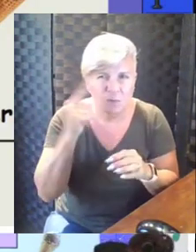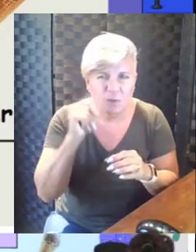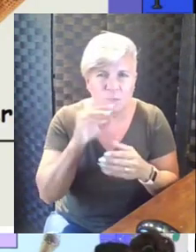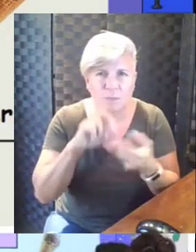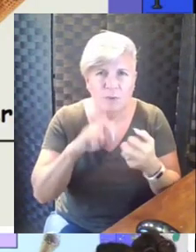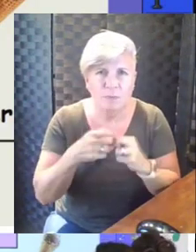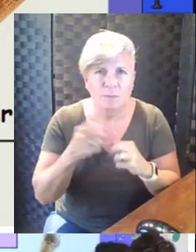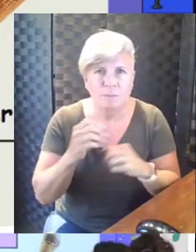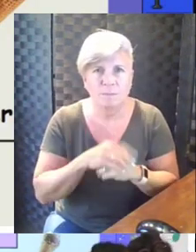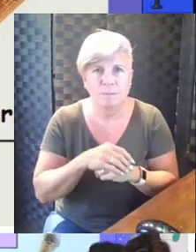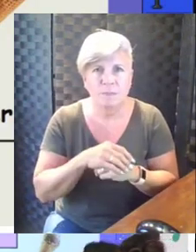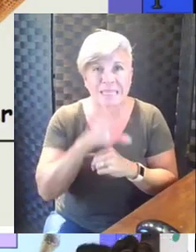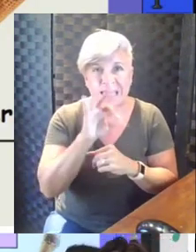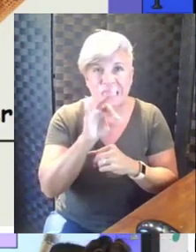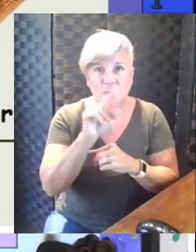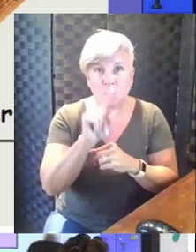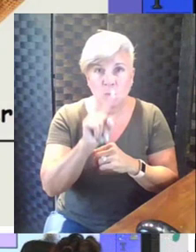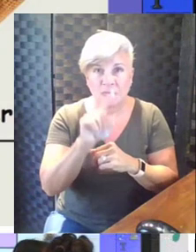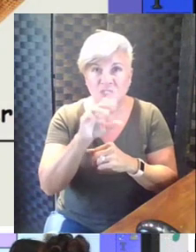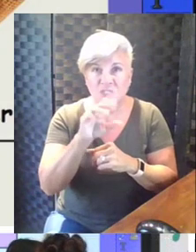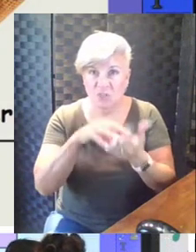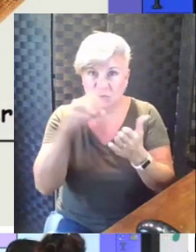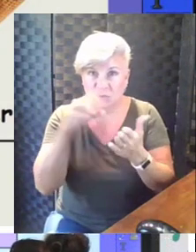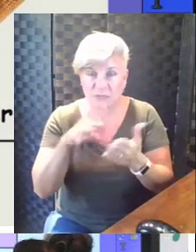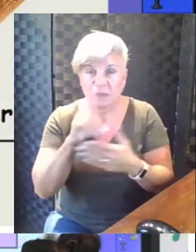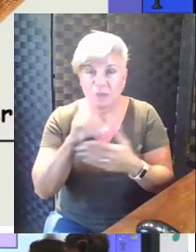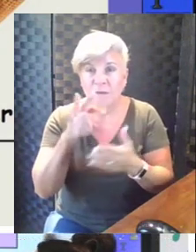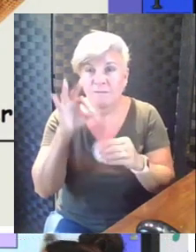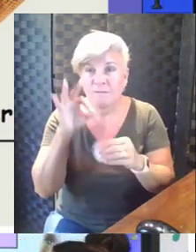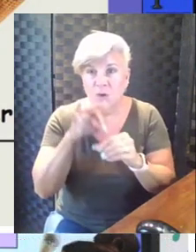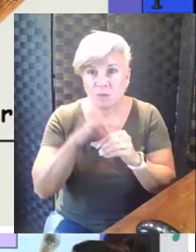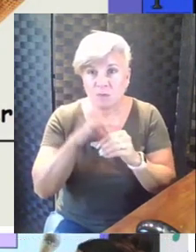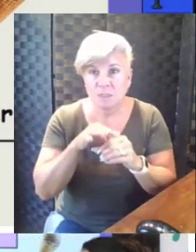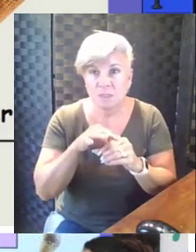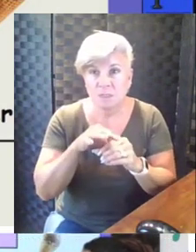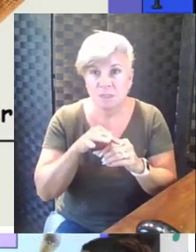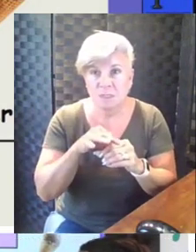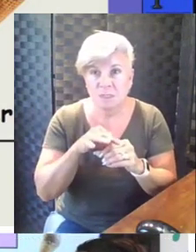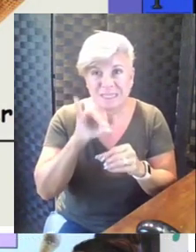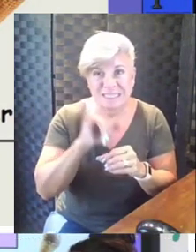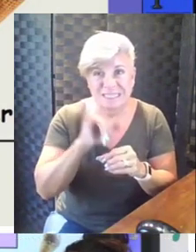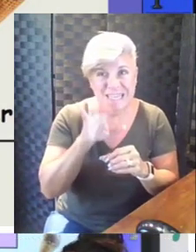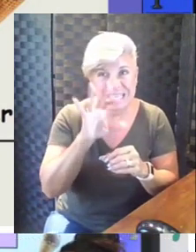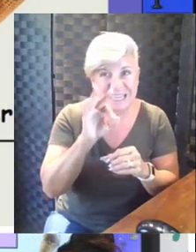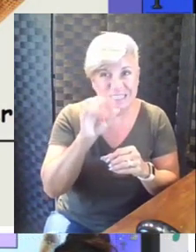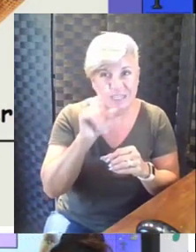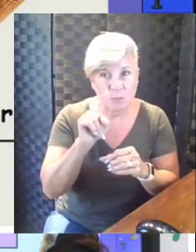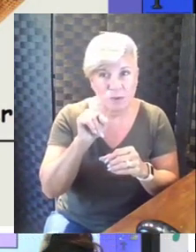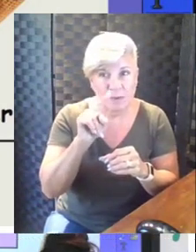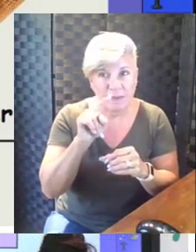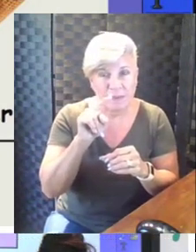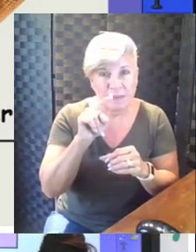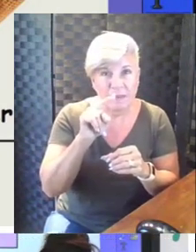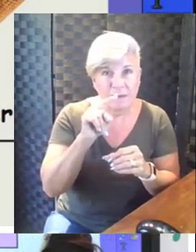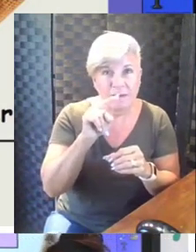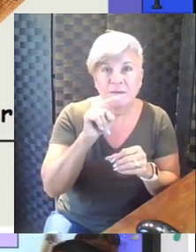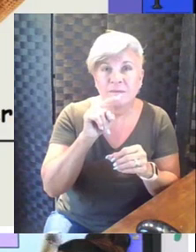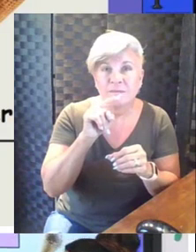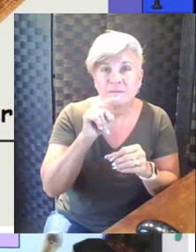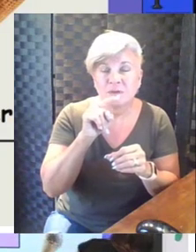problem. There were 91 students who voted. Is that 91 students who voted for